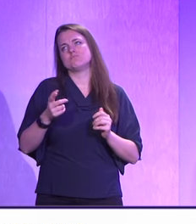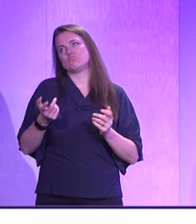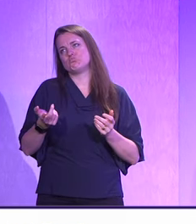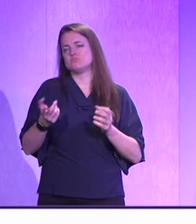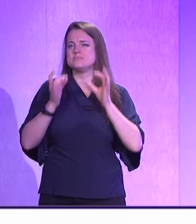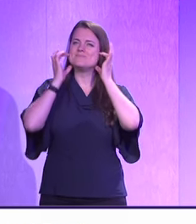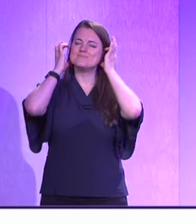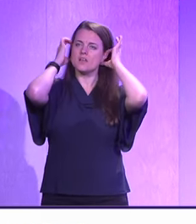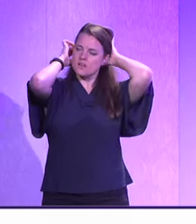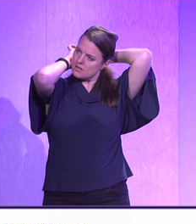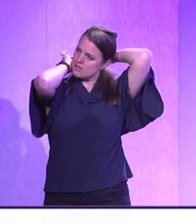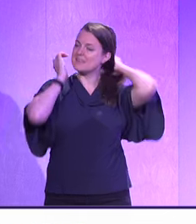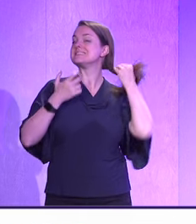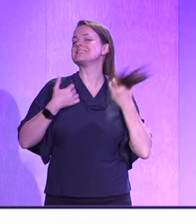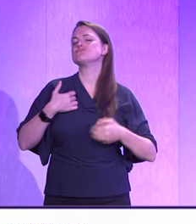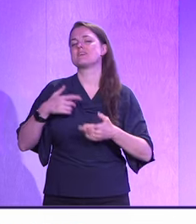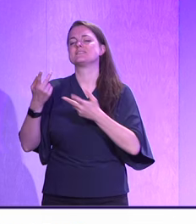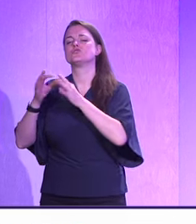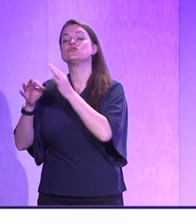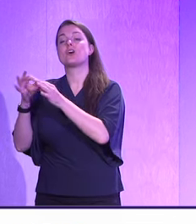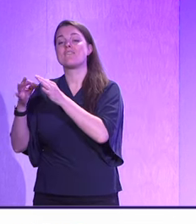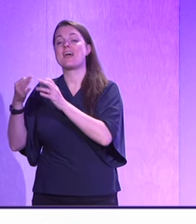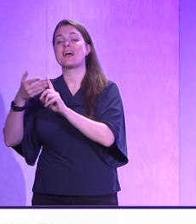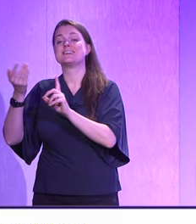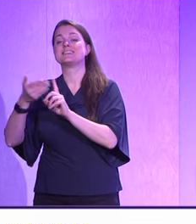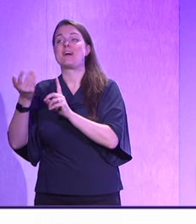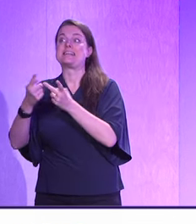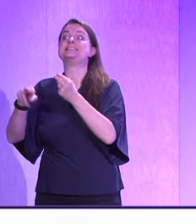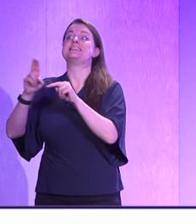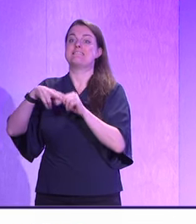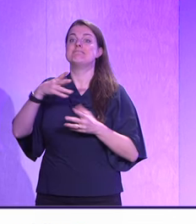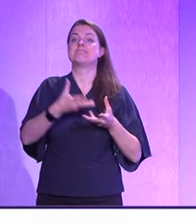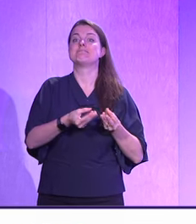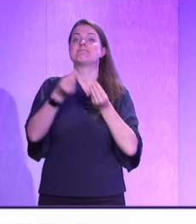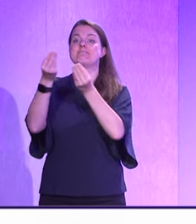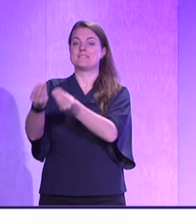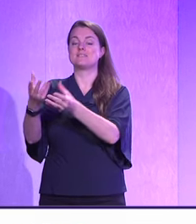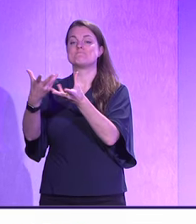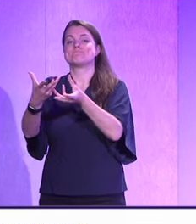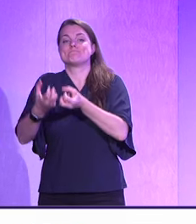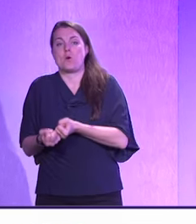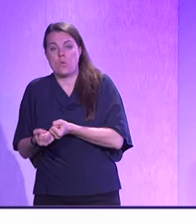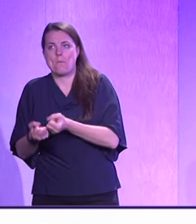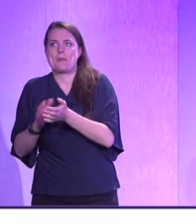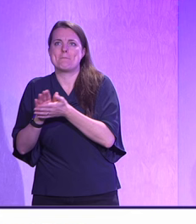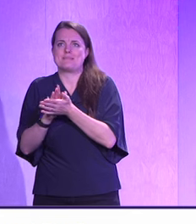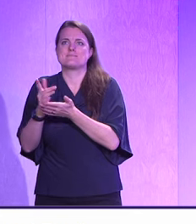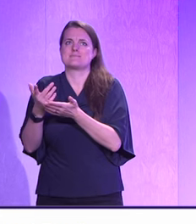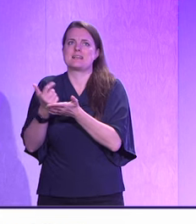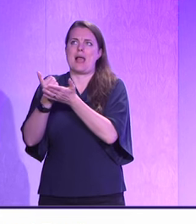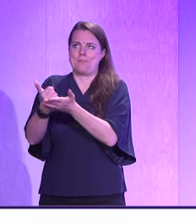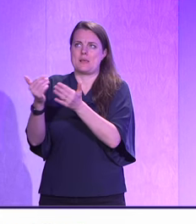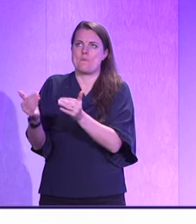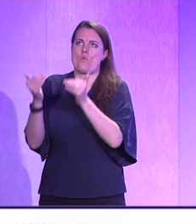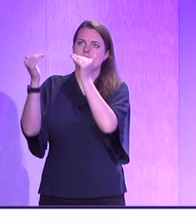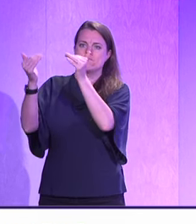that in terms of the survey, they identified that Team Topologies had helped to move things on in terms of thinking.